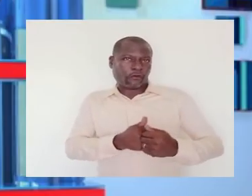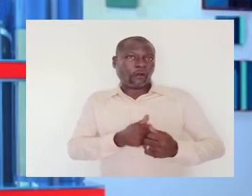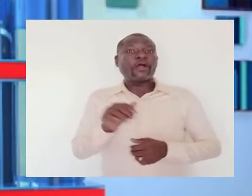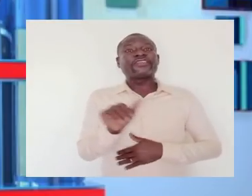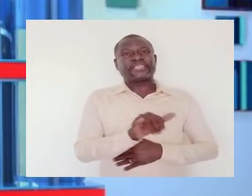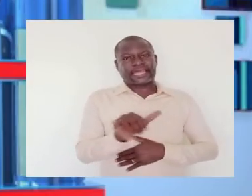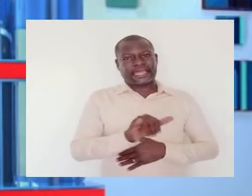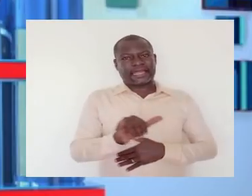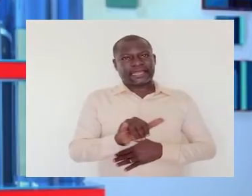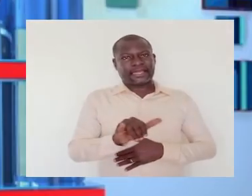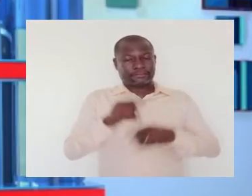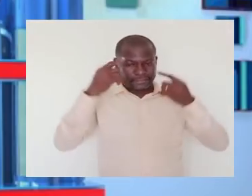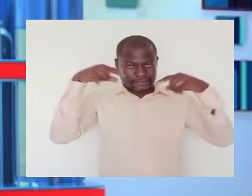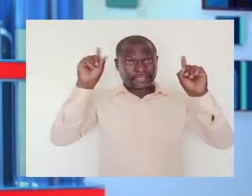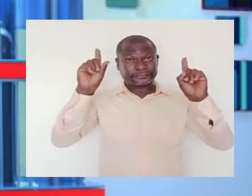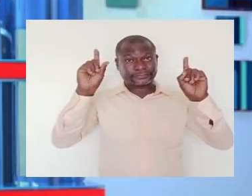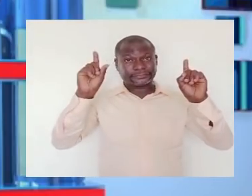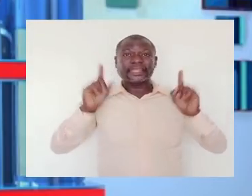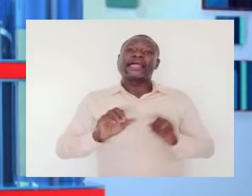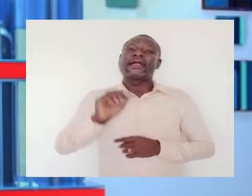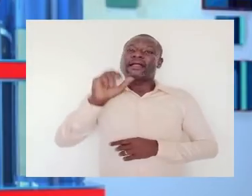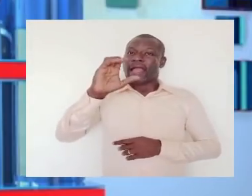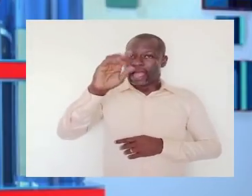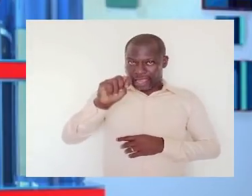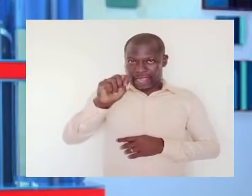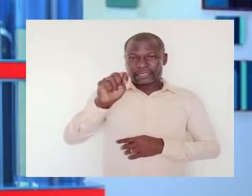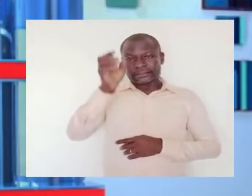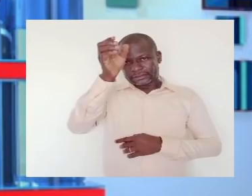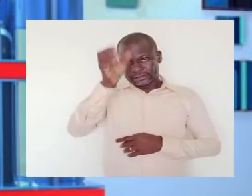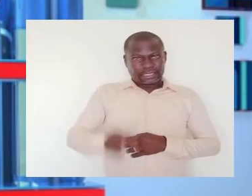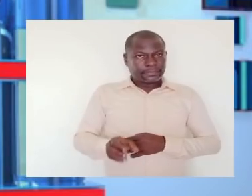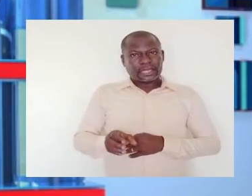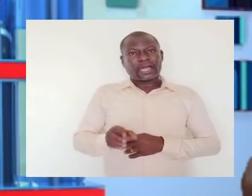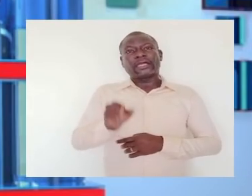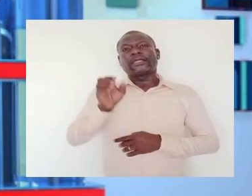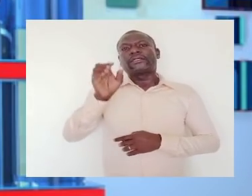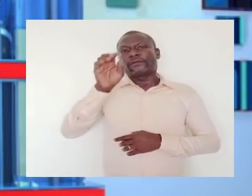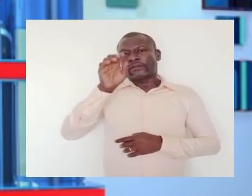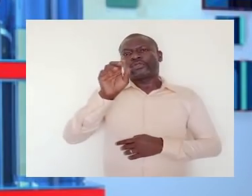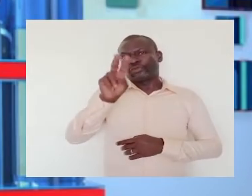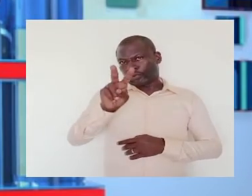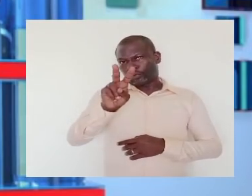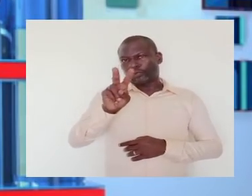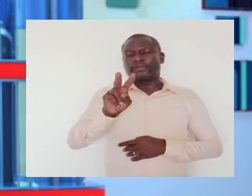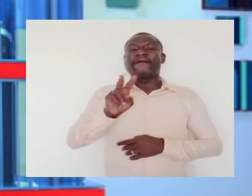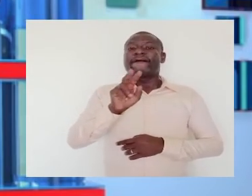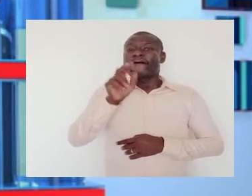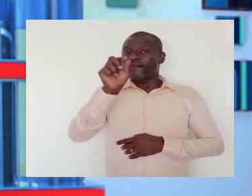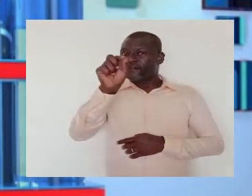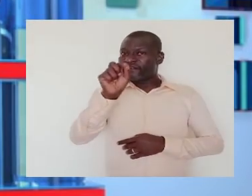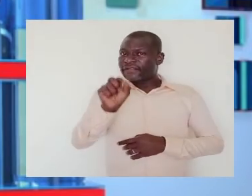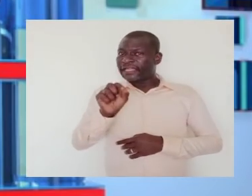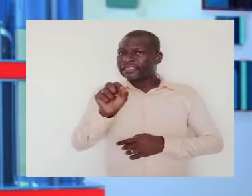a Kristofo. Asomafo onyuma etimienu. Echemo aduanan mienu. Acts chapter